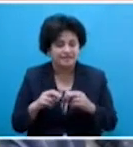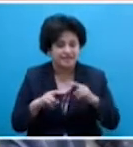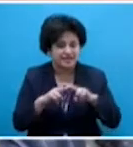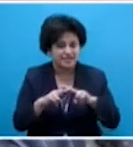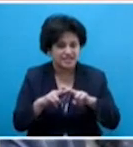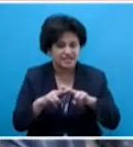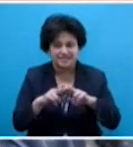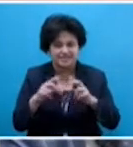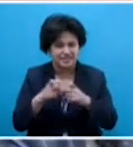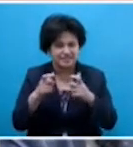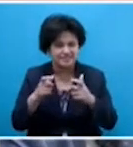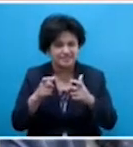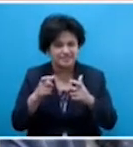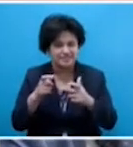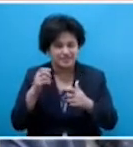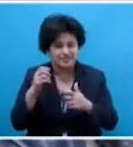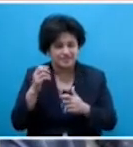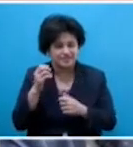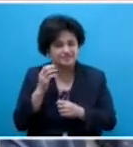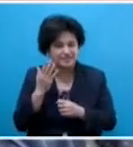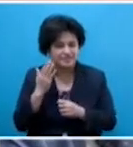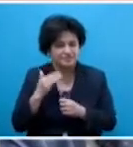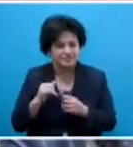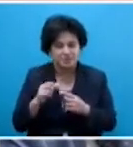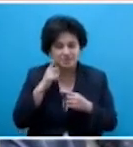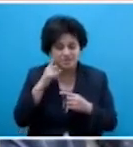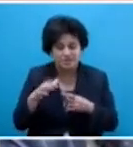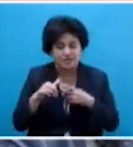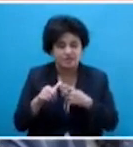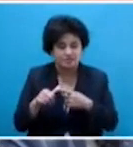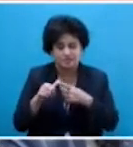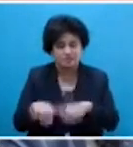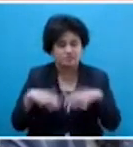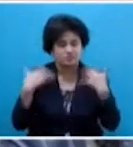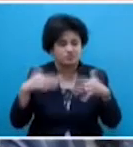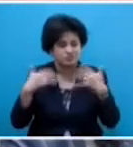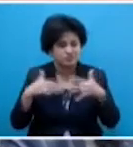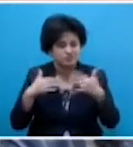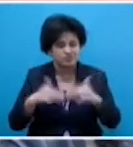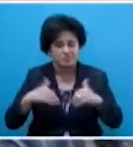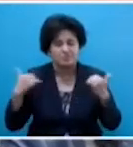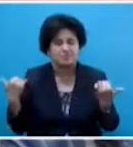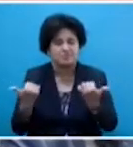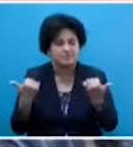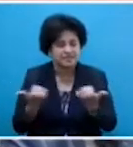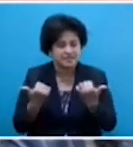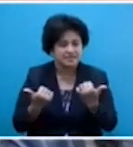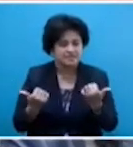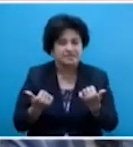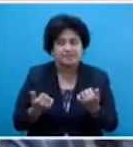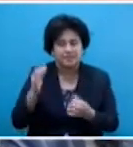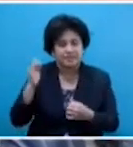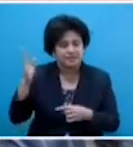#OurConstitution challenge this last September, the response was overwhelming. His Excellency mentioned 6-year-old